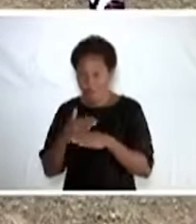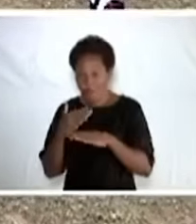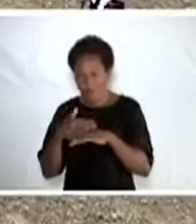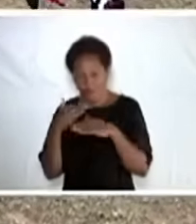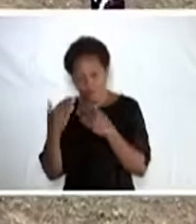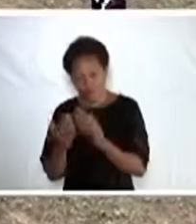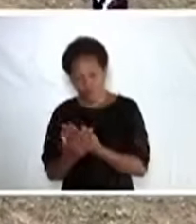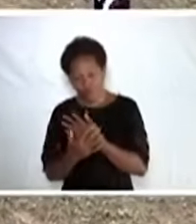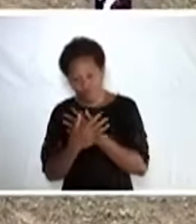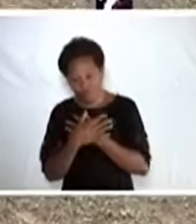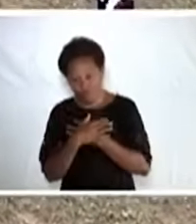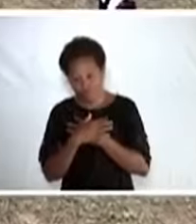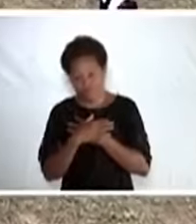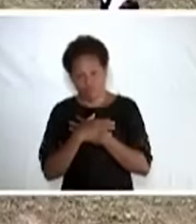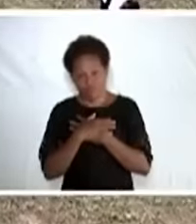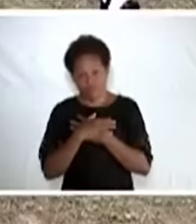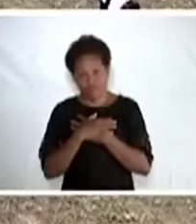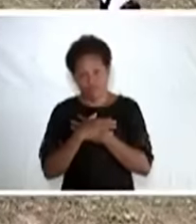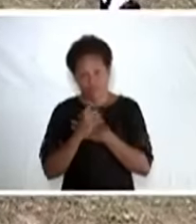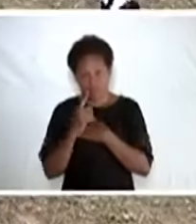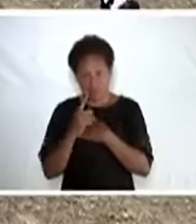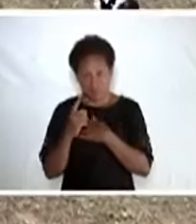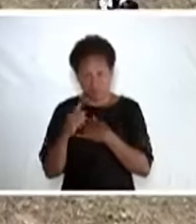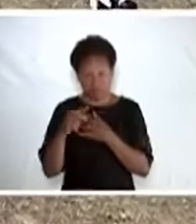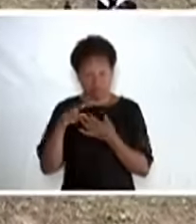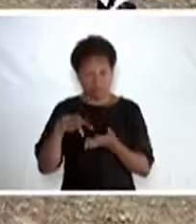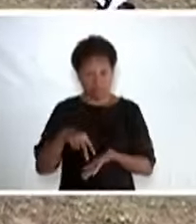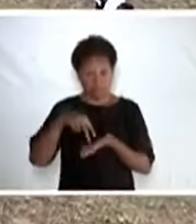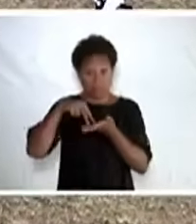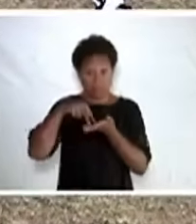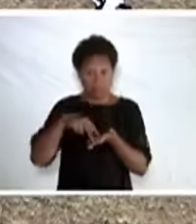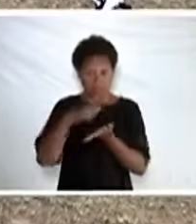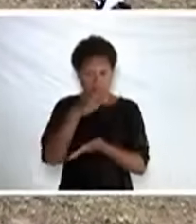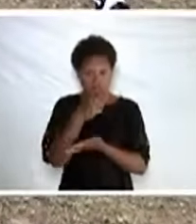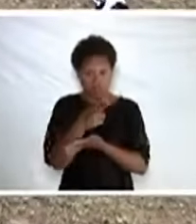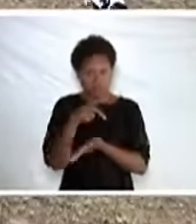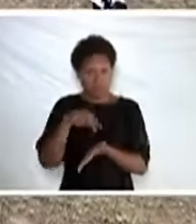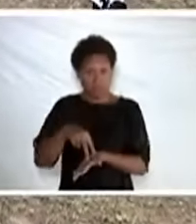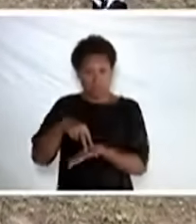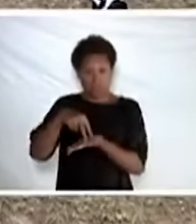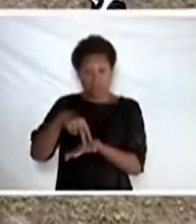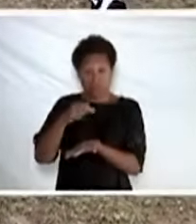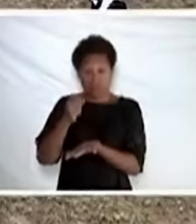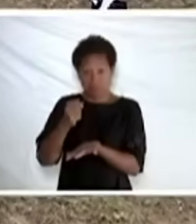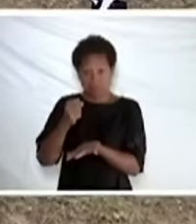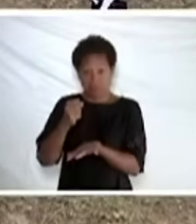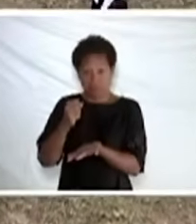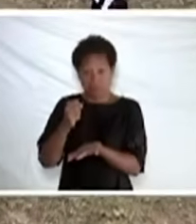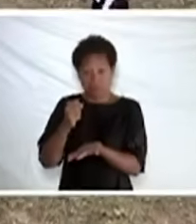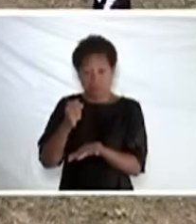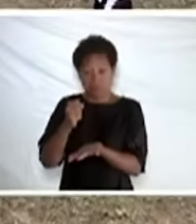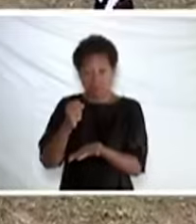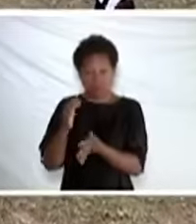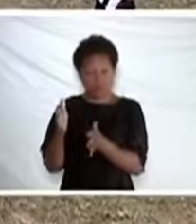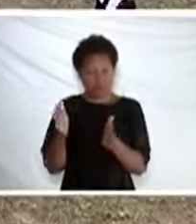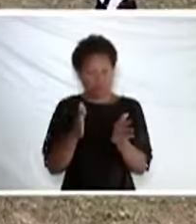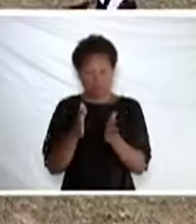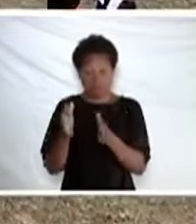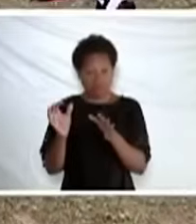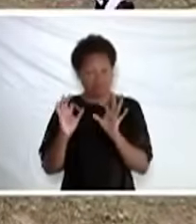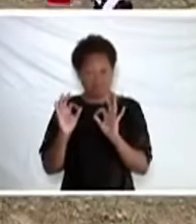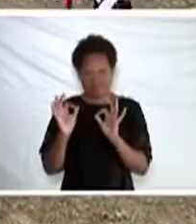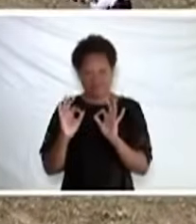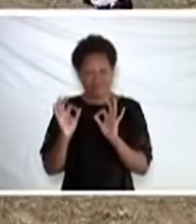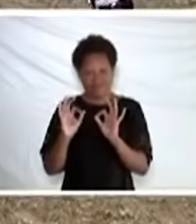velo mani nda redi reto na tu rabiti tu nanda kaini banongo erto tu bondua erto tu mal erto bore tal tunga na